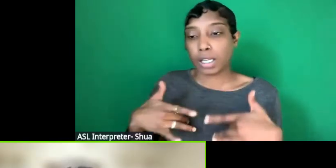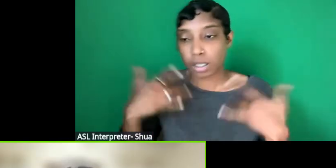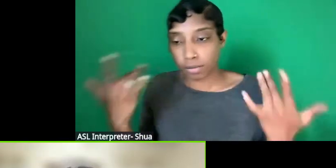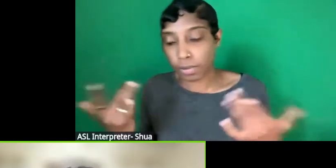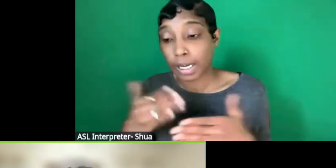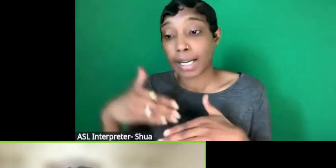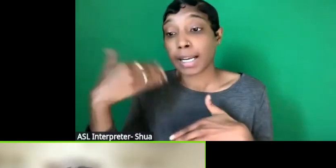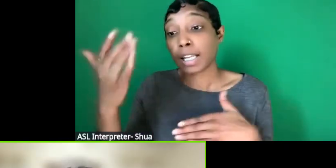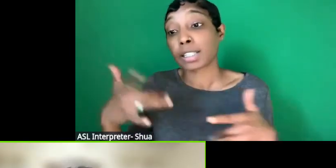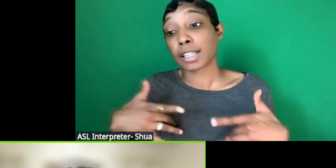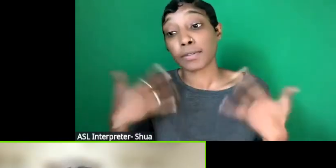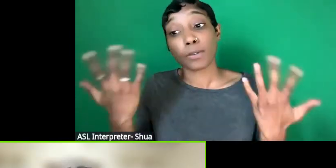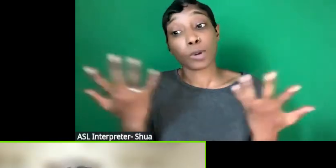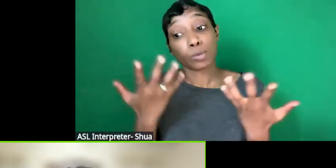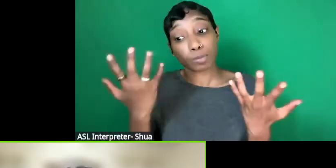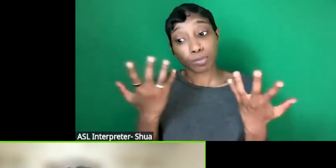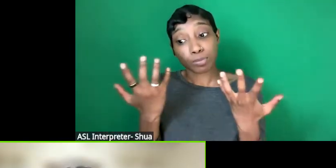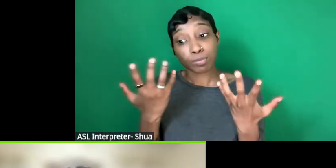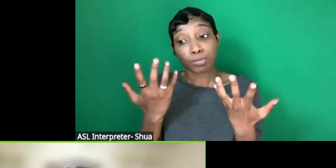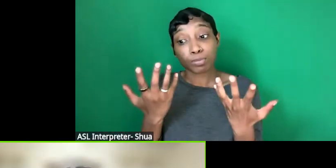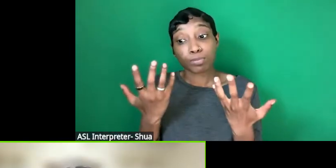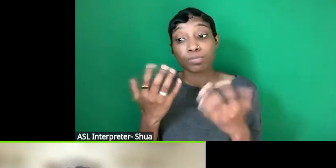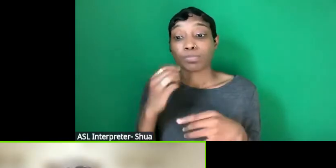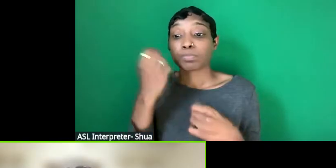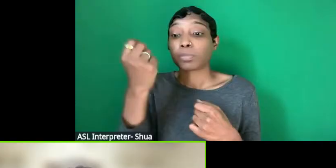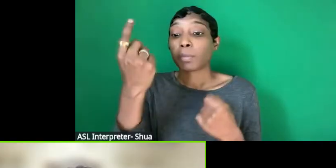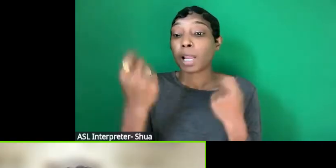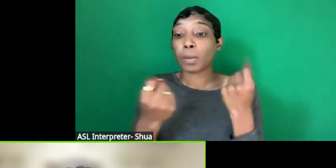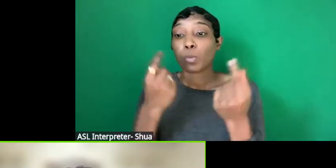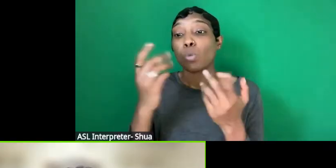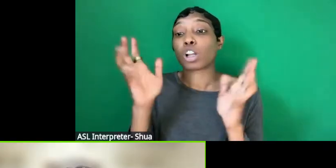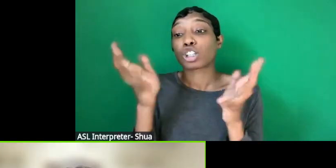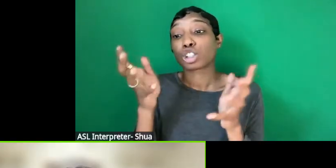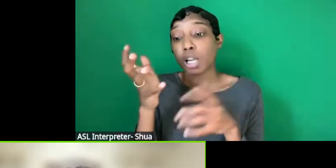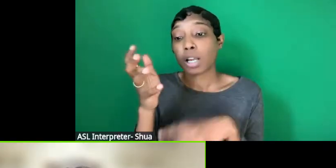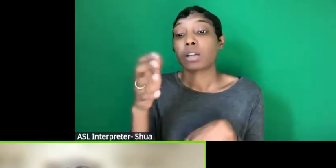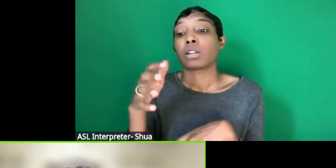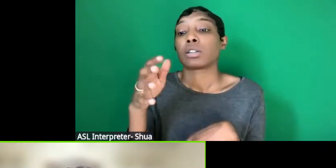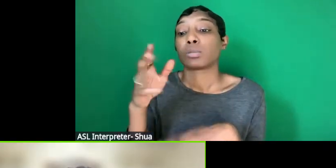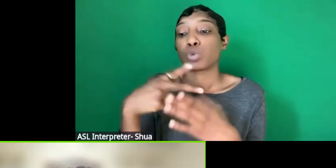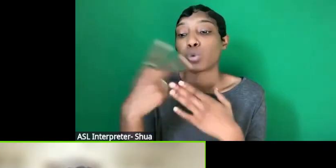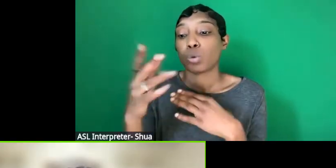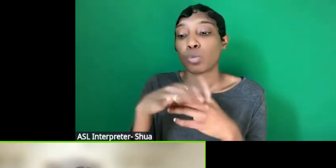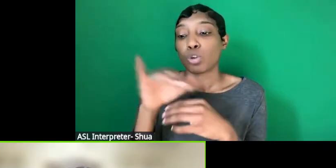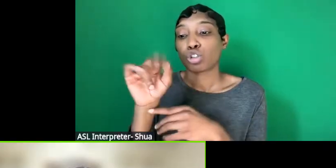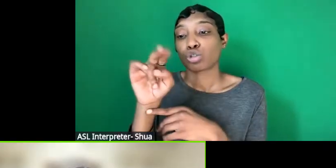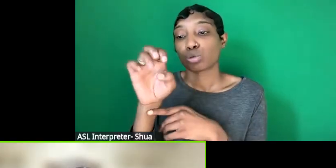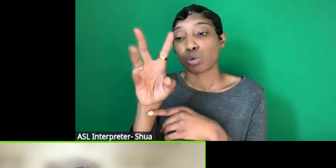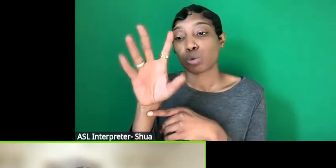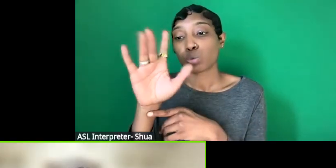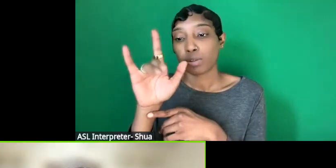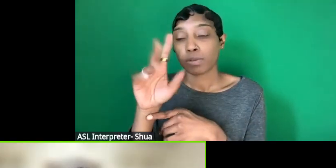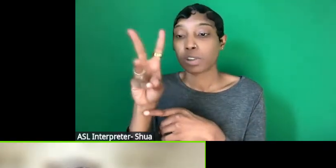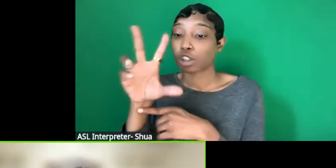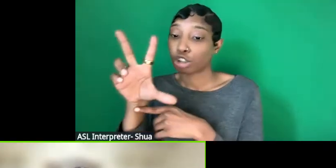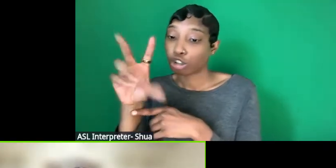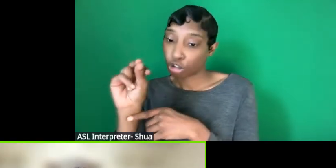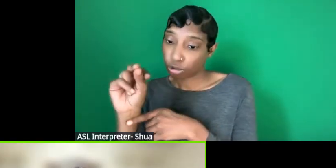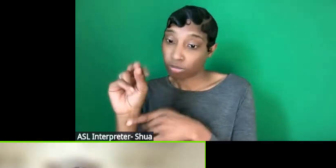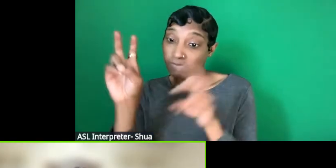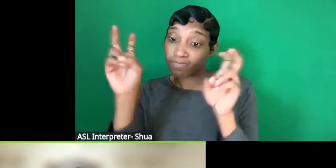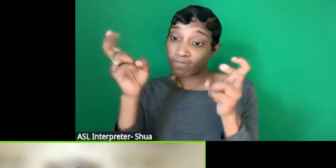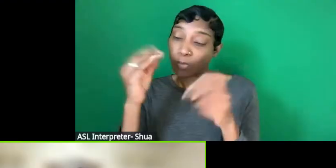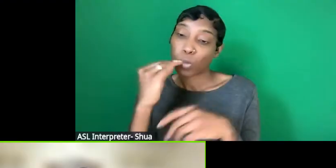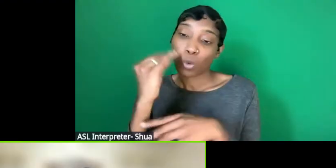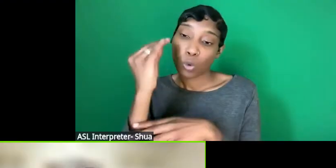event is our Popcorn and Chat program on June 25th at 6:30 p.m. The topic is homelessness.